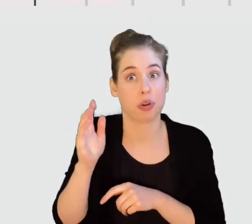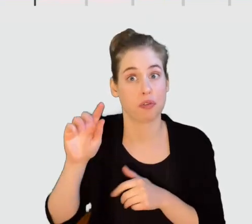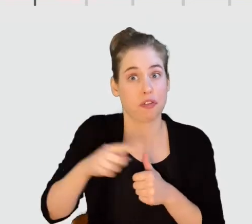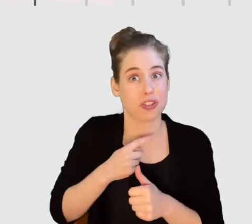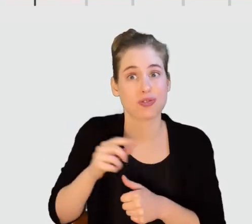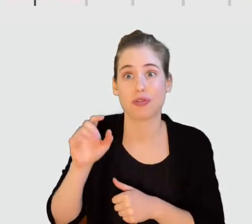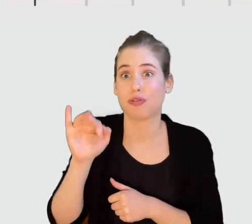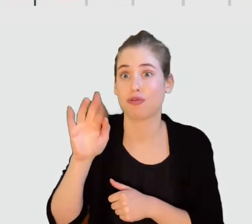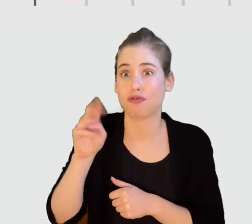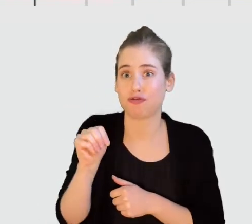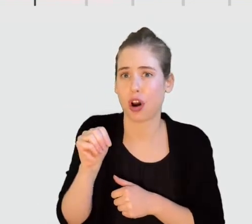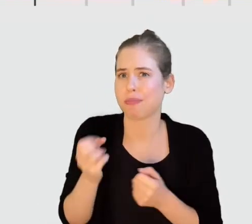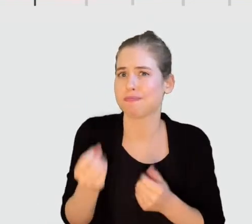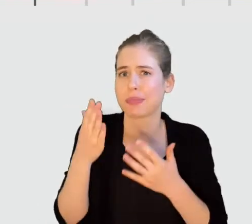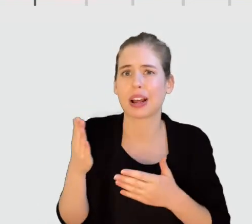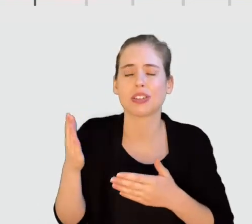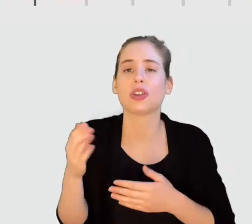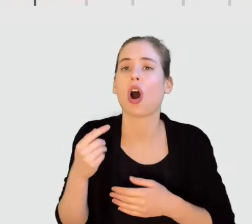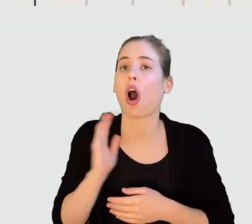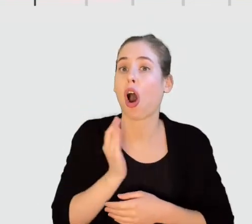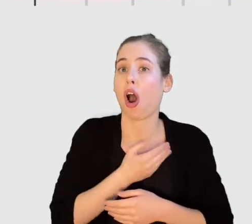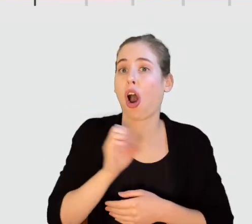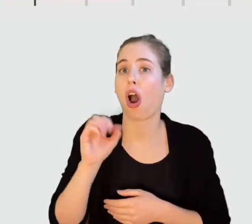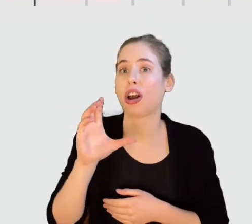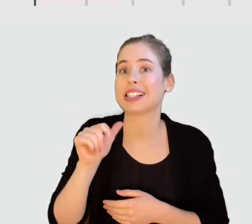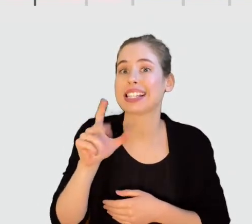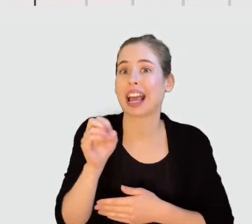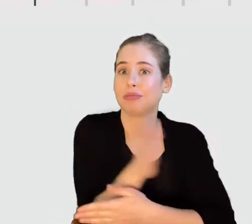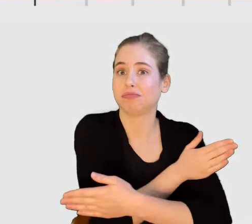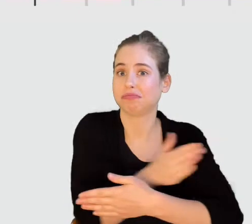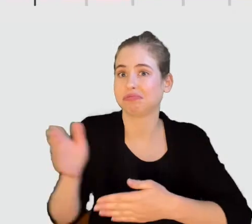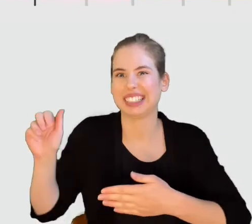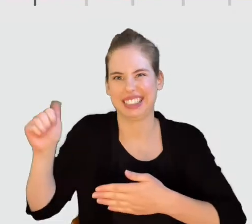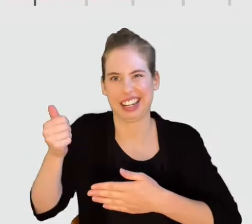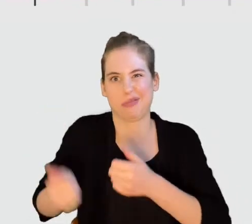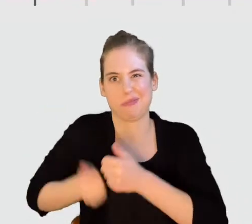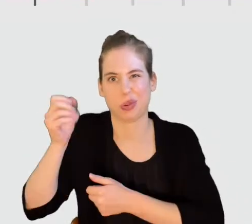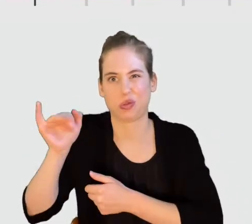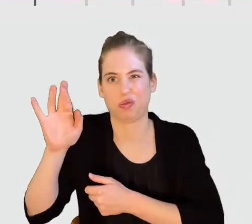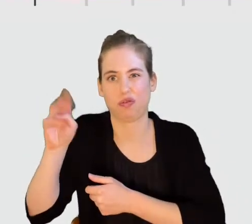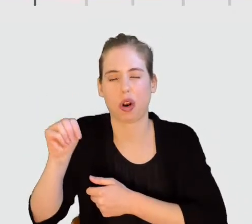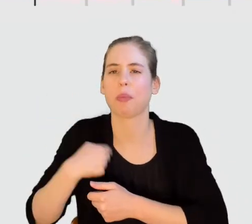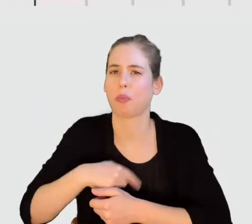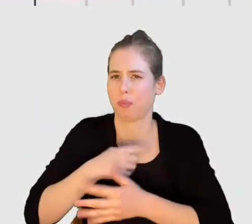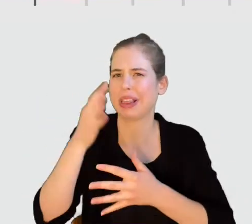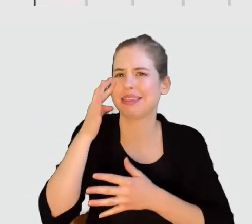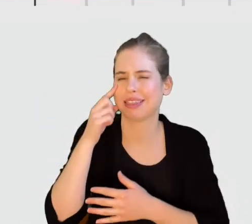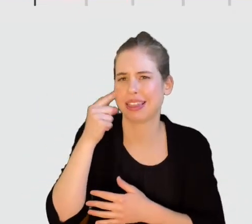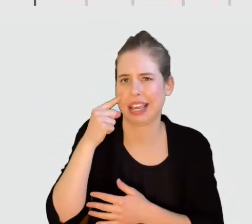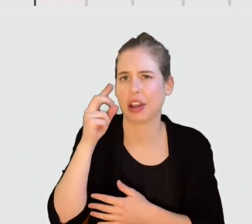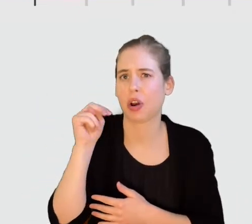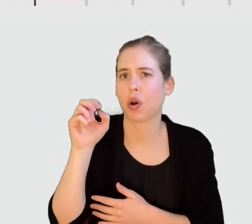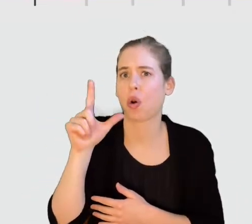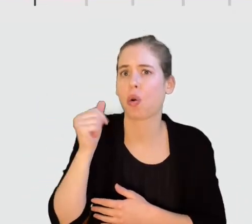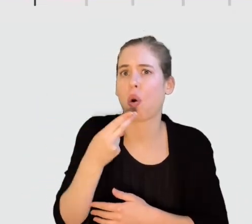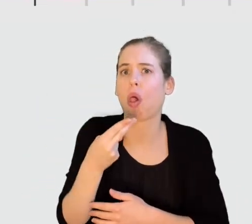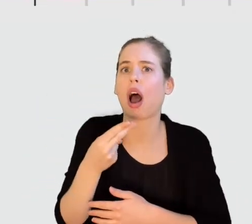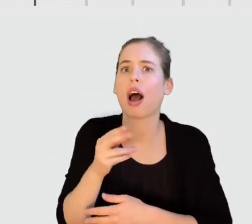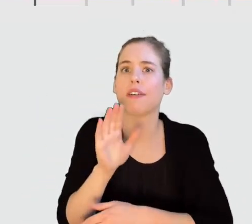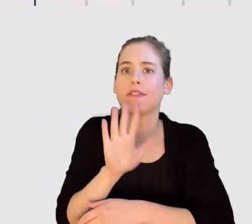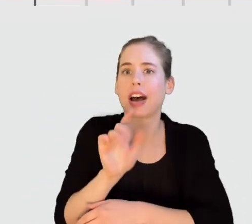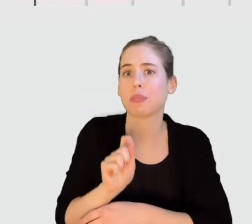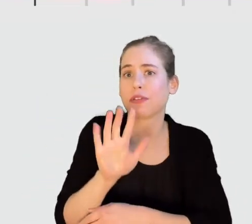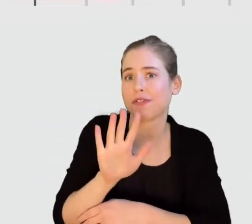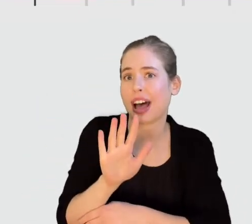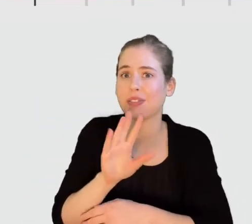rated NOLA about a 5.5 to 6, which is about a medium on our firmness scale. It's one of the softer mattresses that